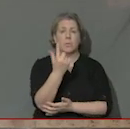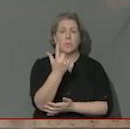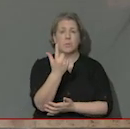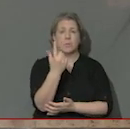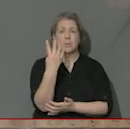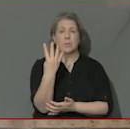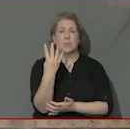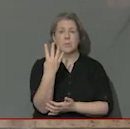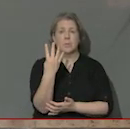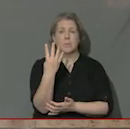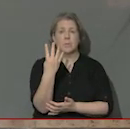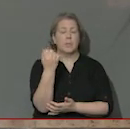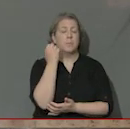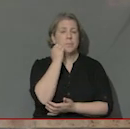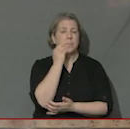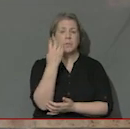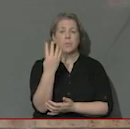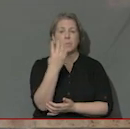447,720.